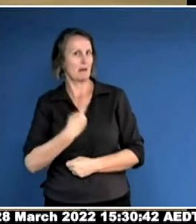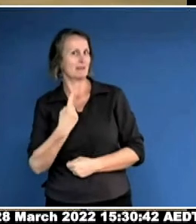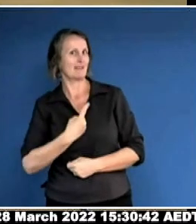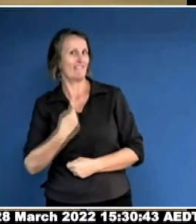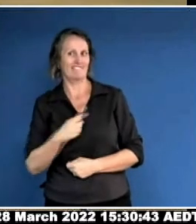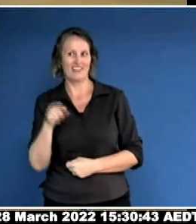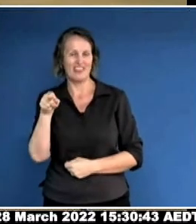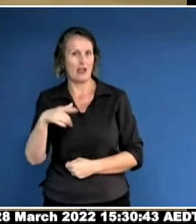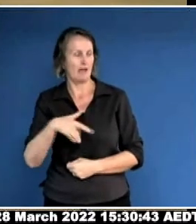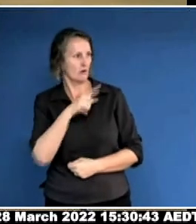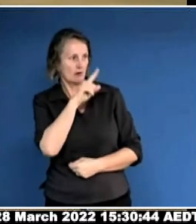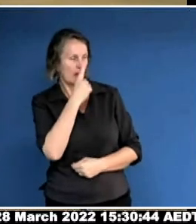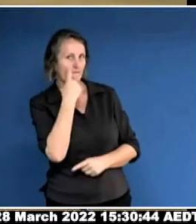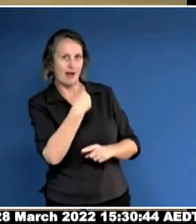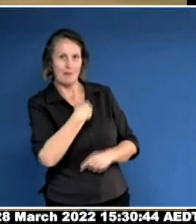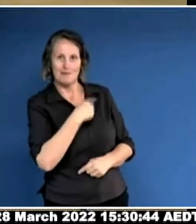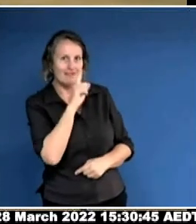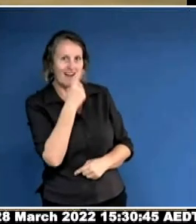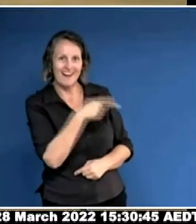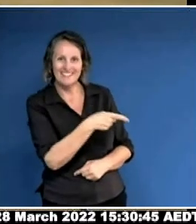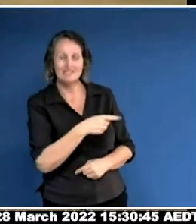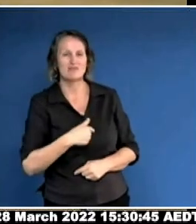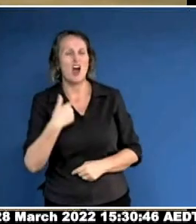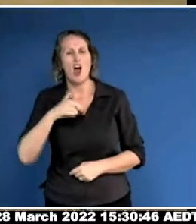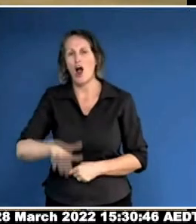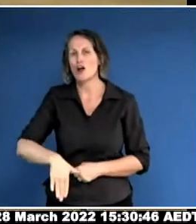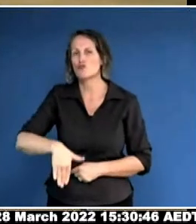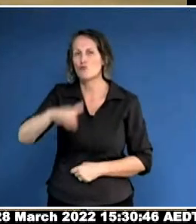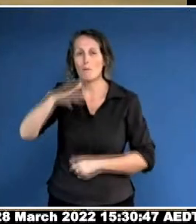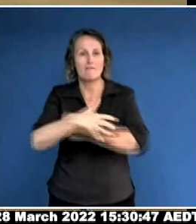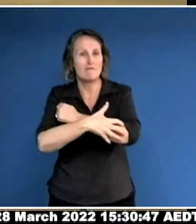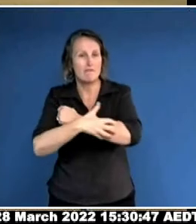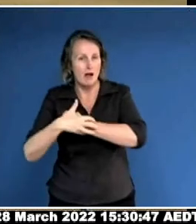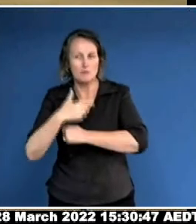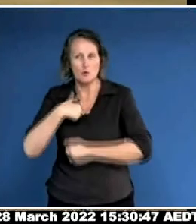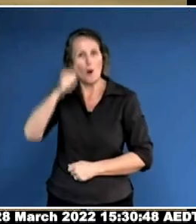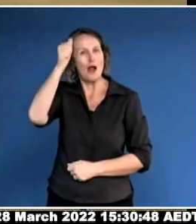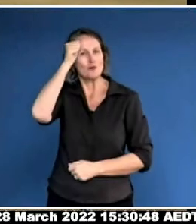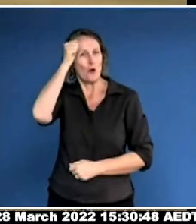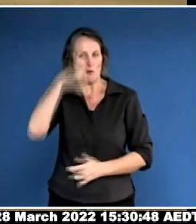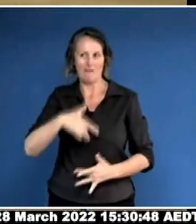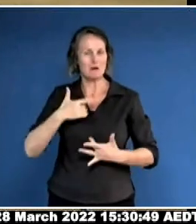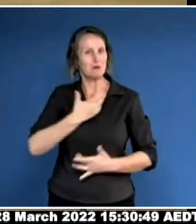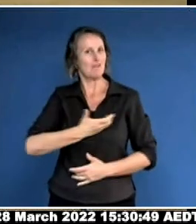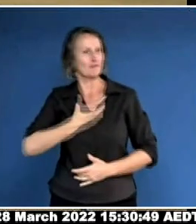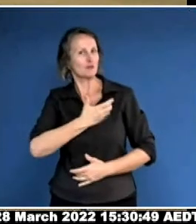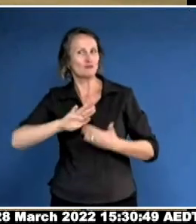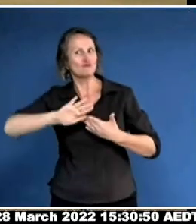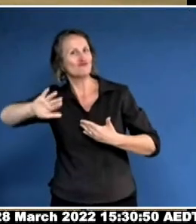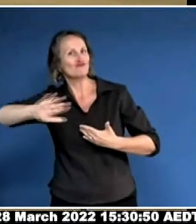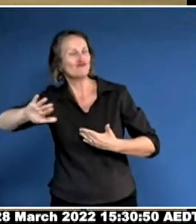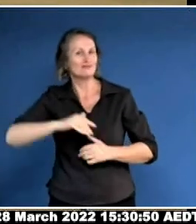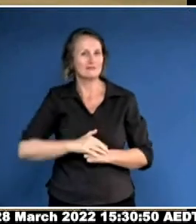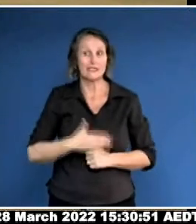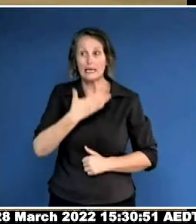to be away from that situation. I grew up on a farm, so I liked being away from the city. It was nice to have some